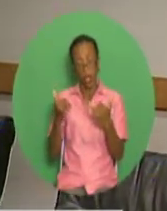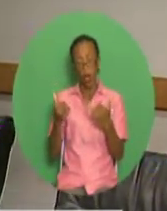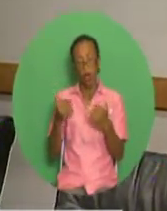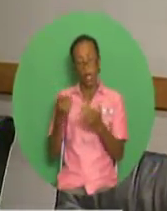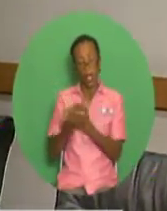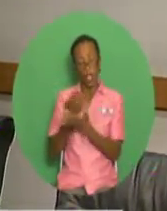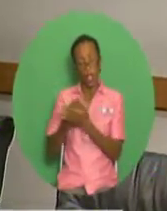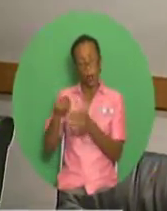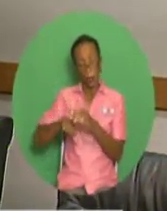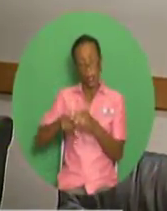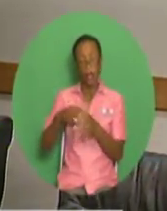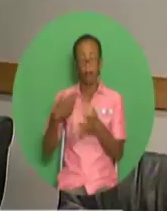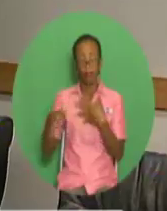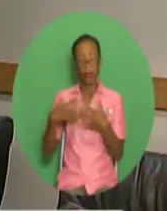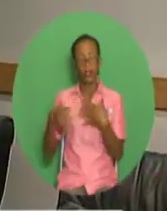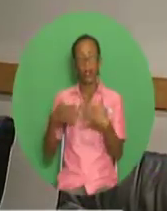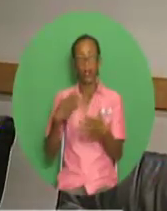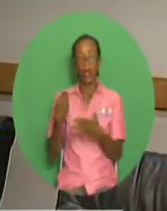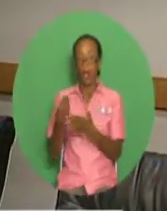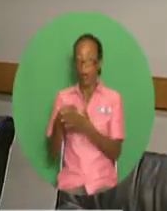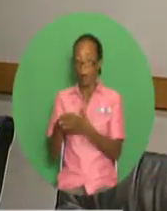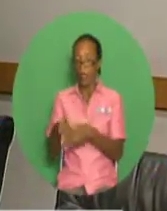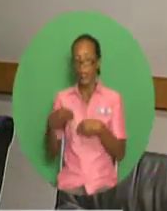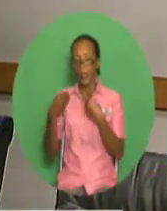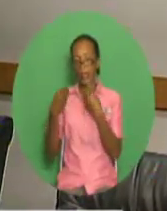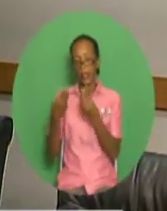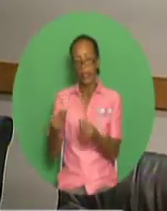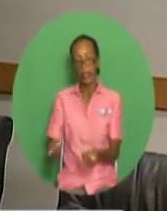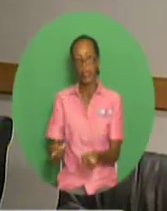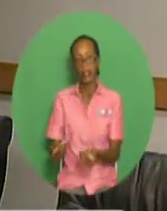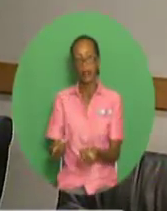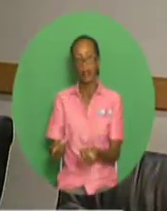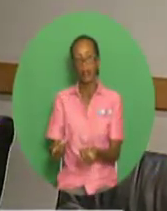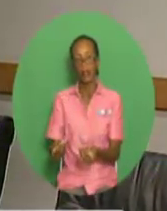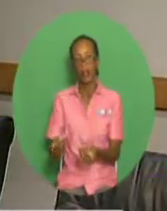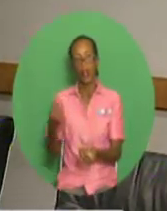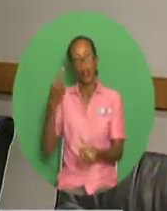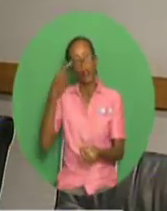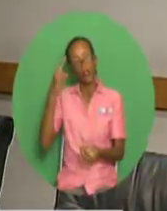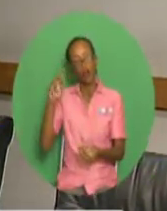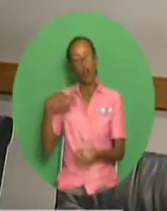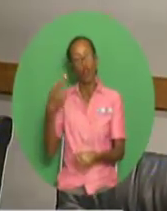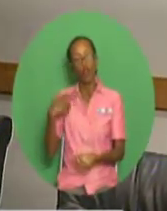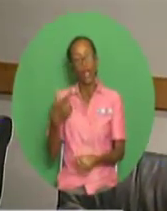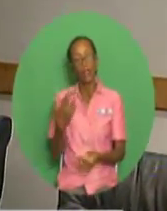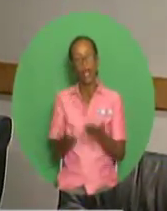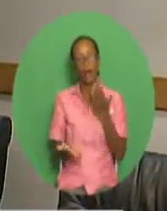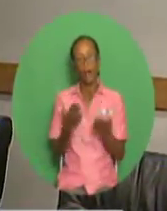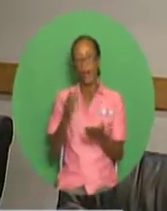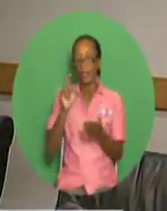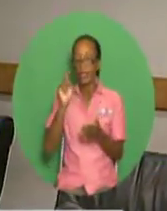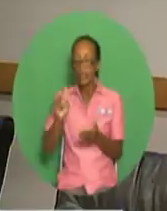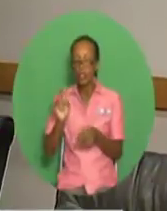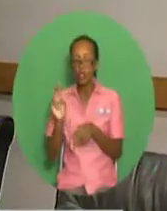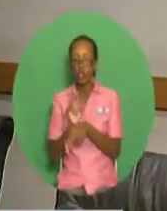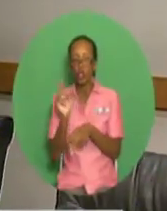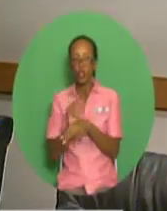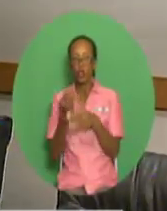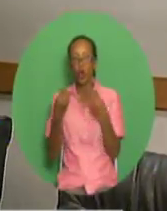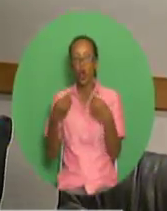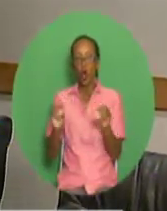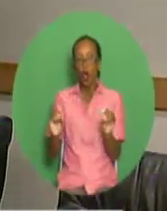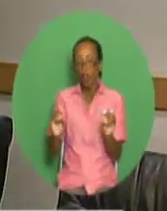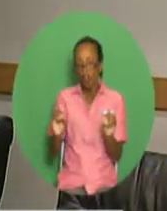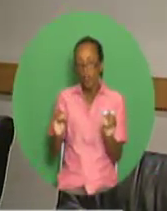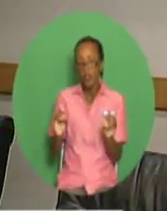is a lot of the money that we give to the NGBs goes towards rent. They may have to have an office, they pay 10,000, 25,000,